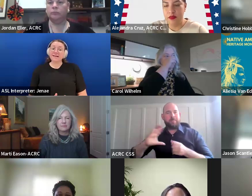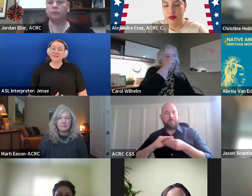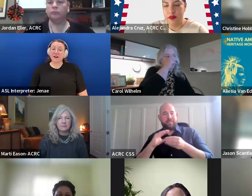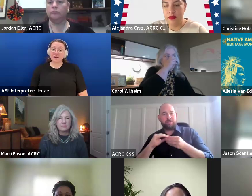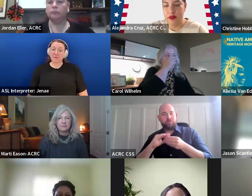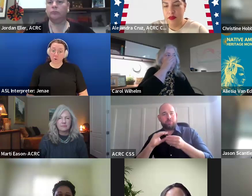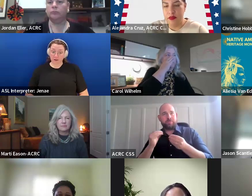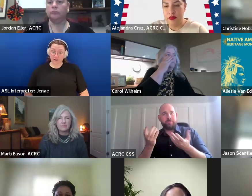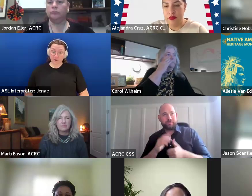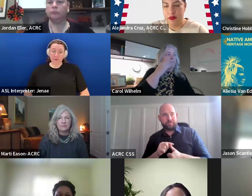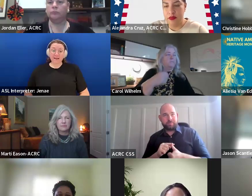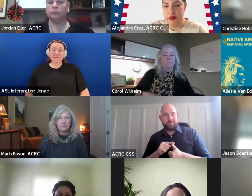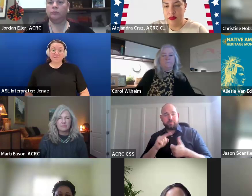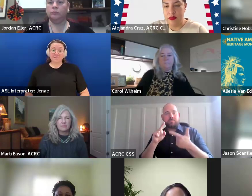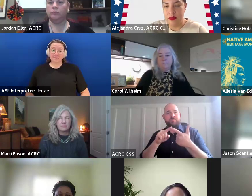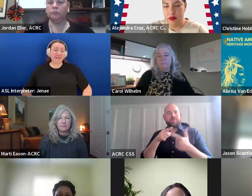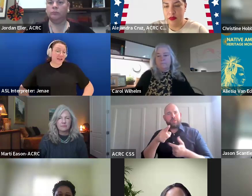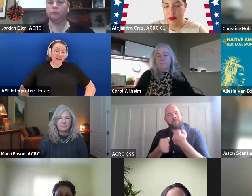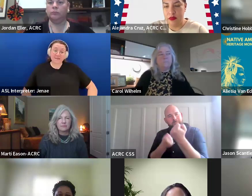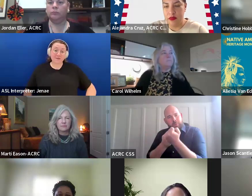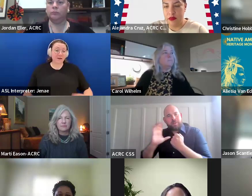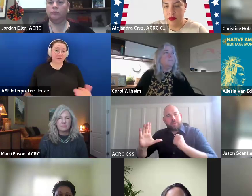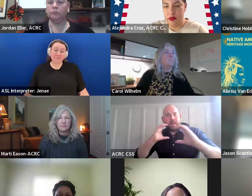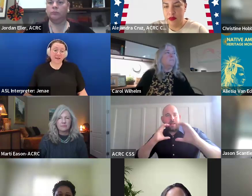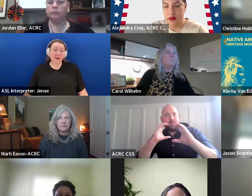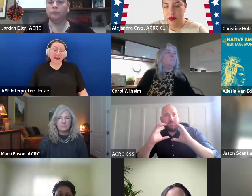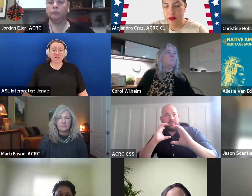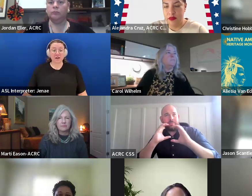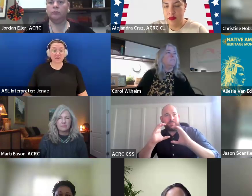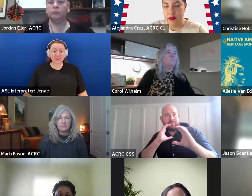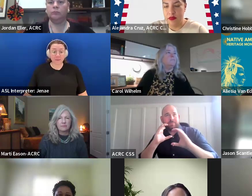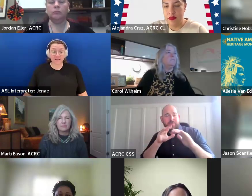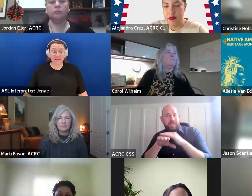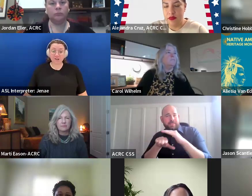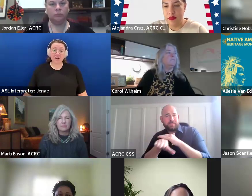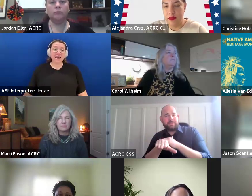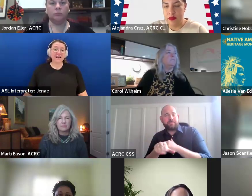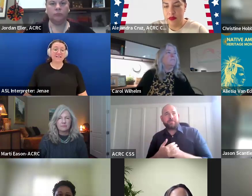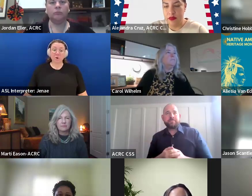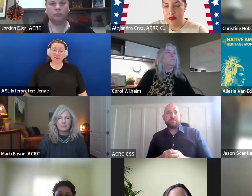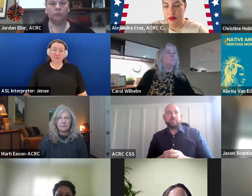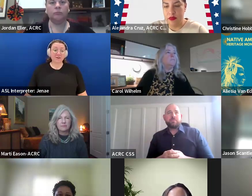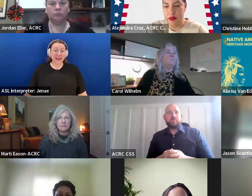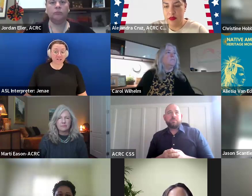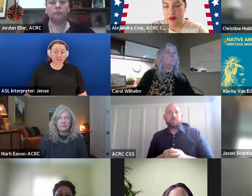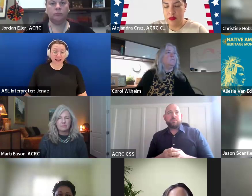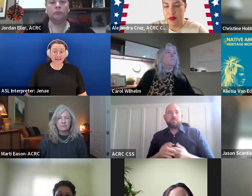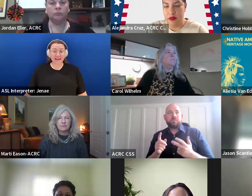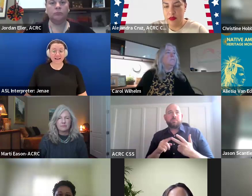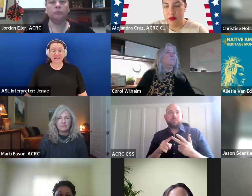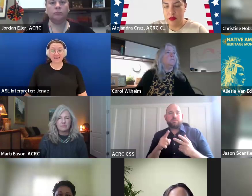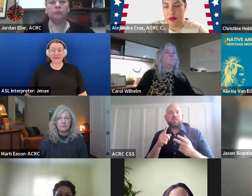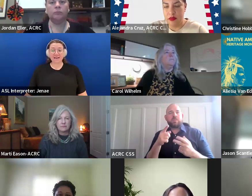reminder is that it is very important to, because it impacts the strength of their message. It supports